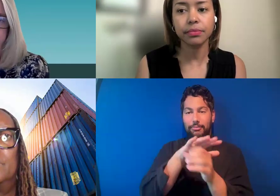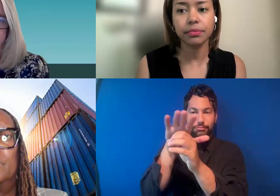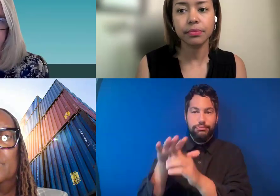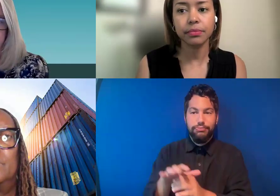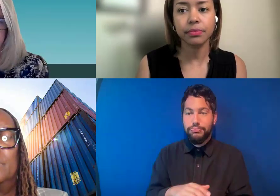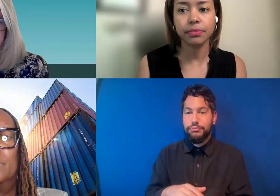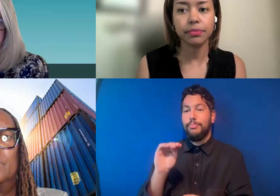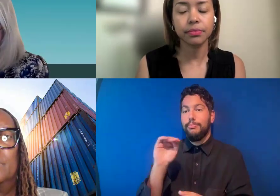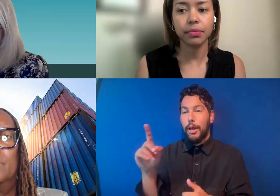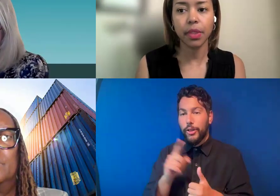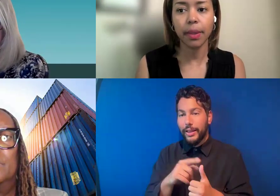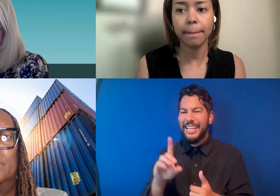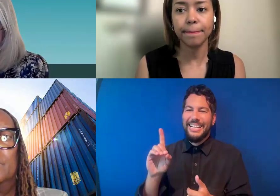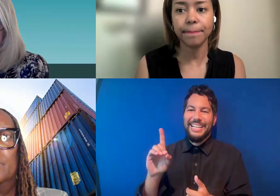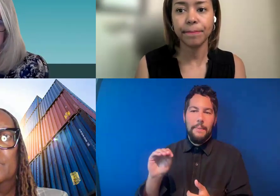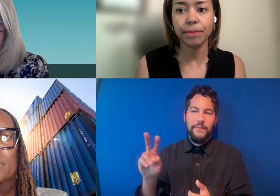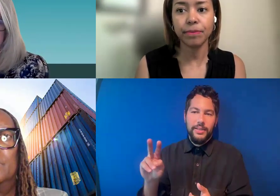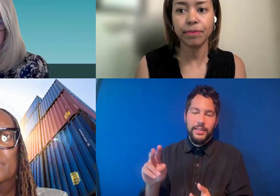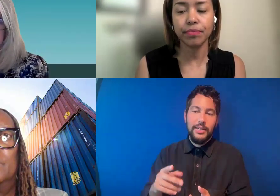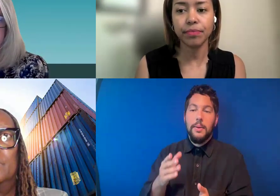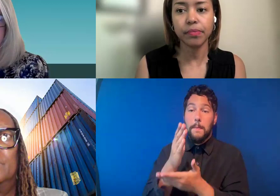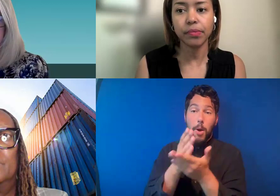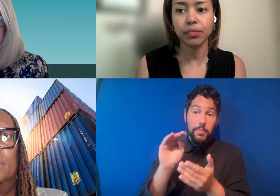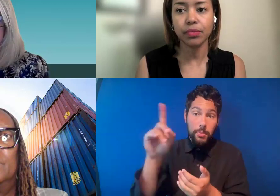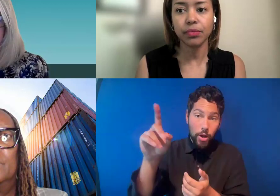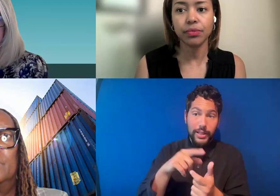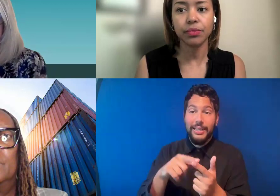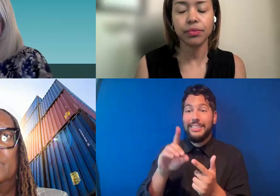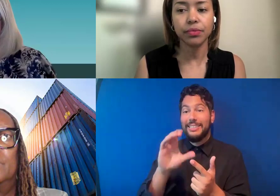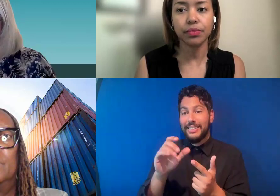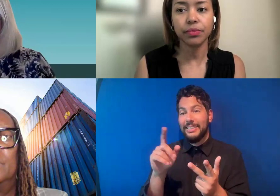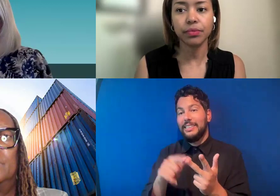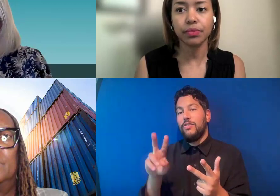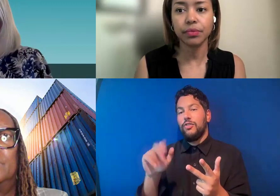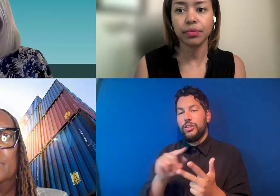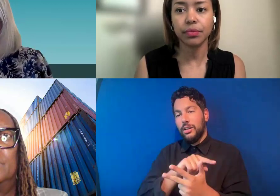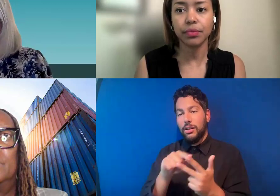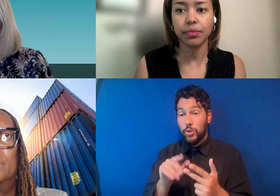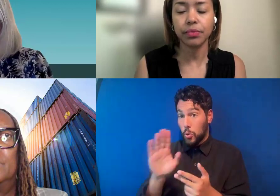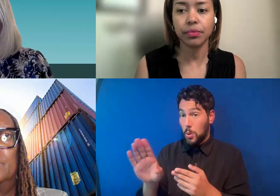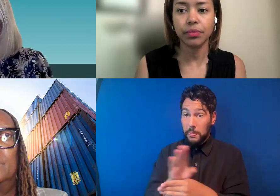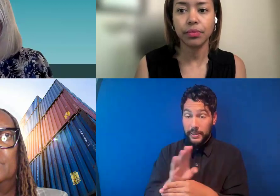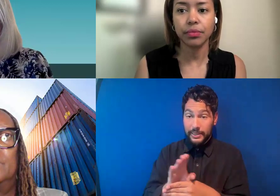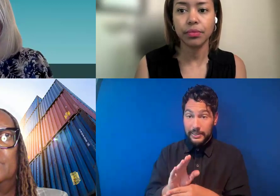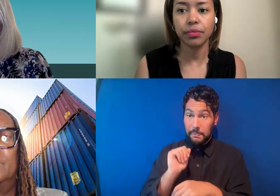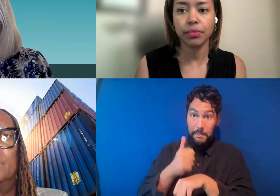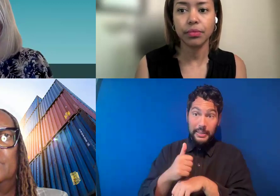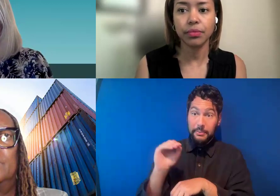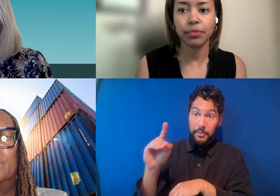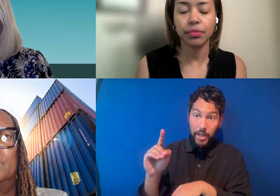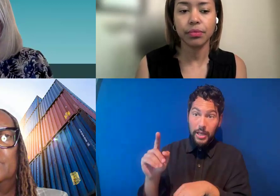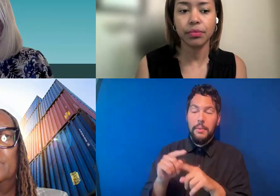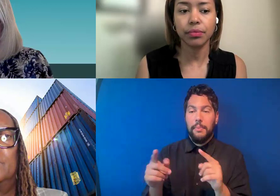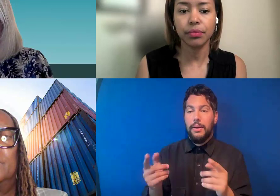Maryland, the DMV is parts of Maryland, District of Columbia, and Virginia. And so your business may be in Maryland, but